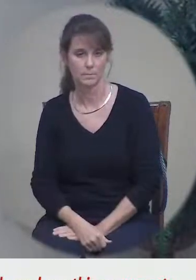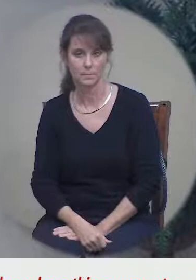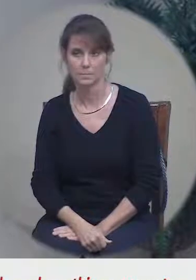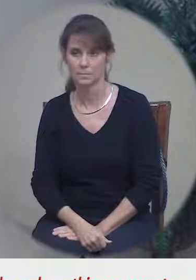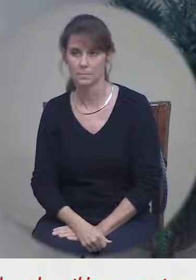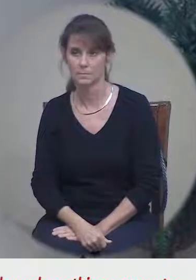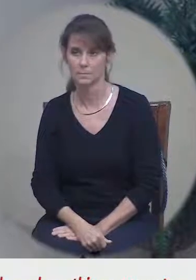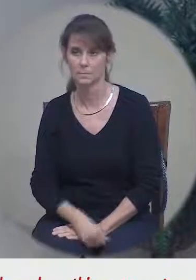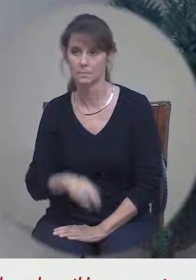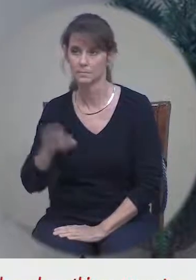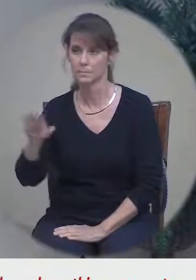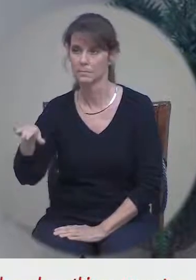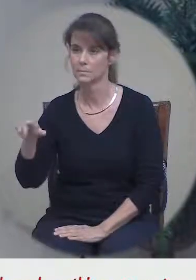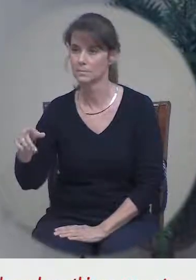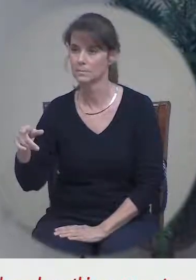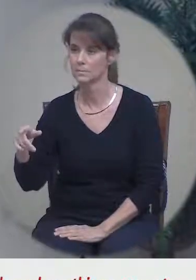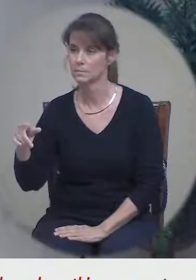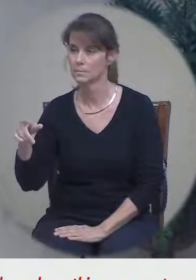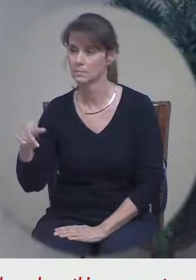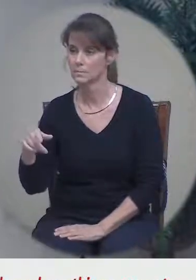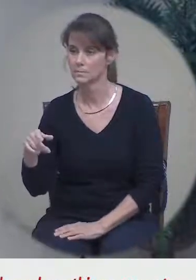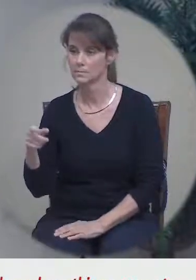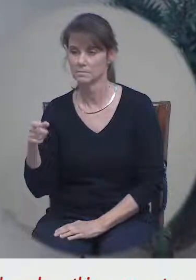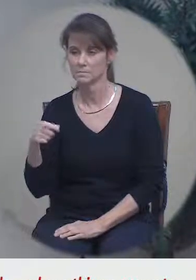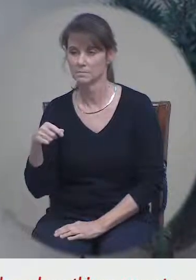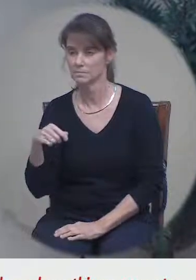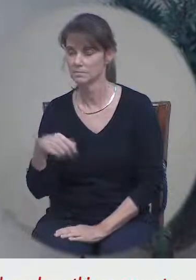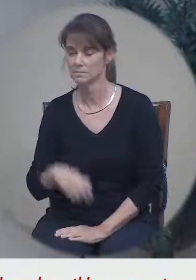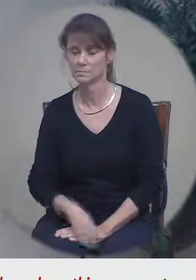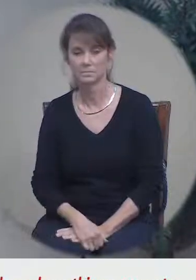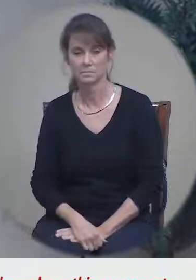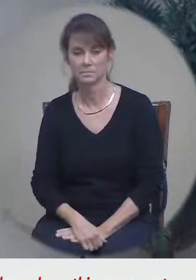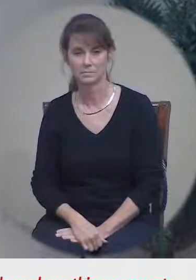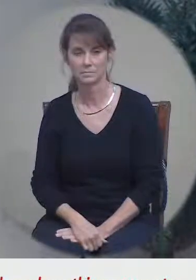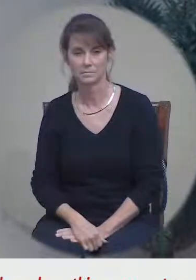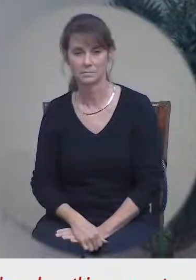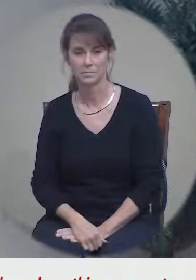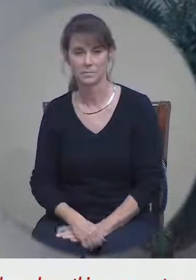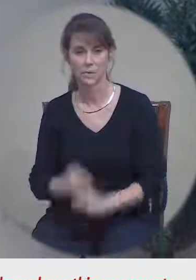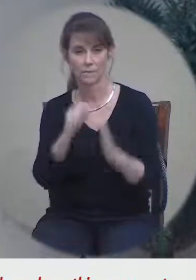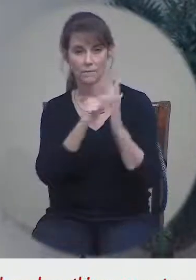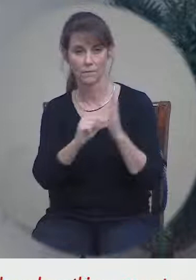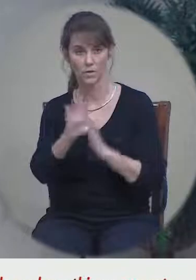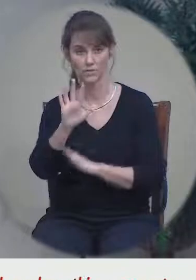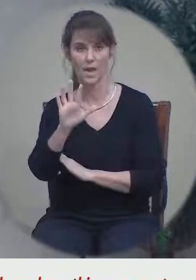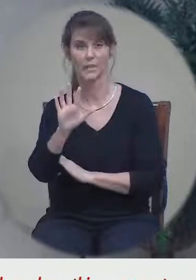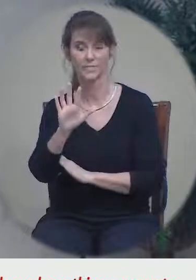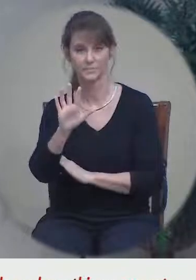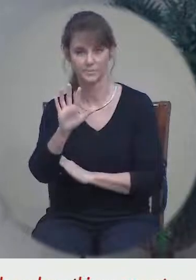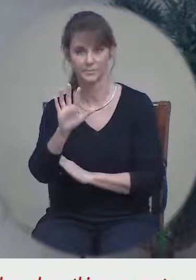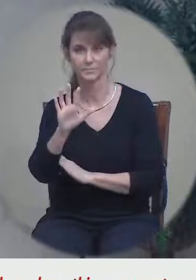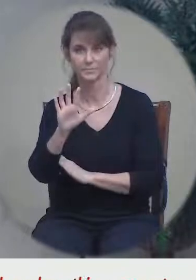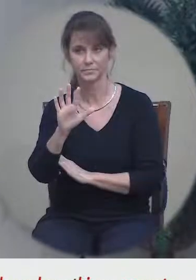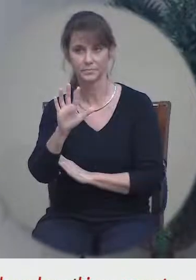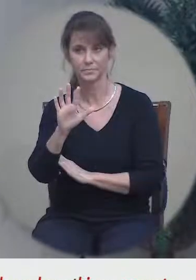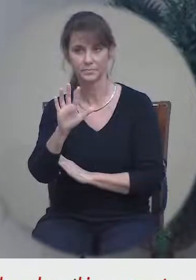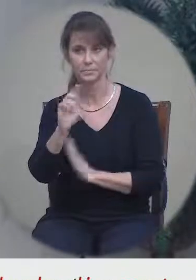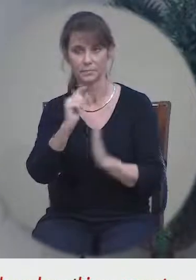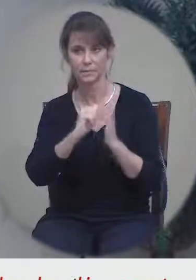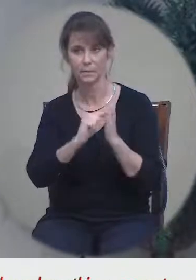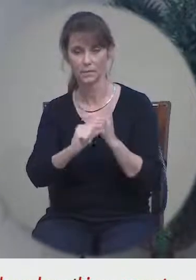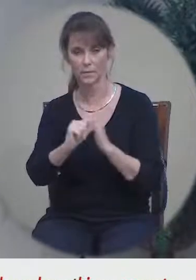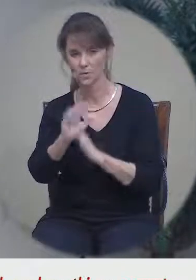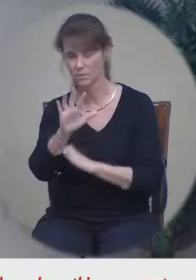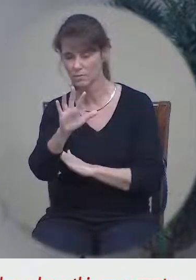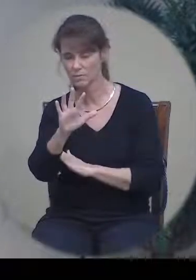deck back to the original? Thanks. So let's look at verse 5 real quickly. I think there's a couple of things in verse 5